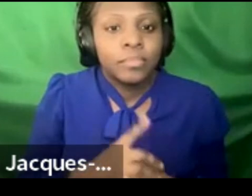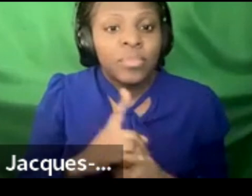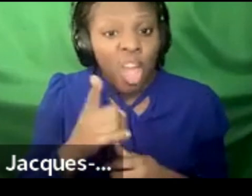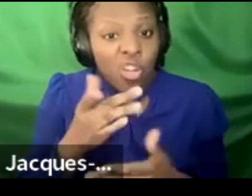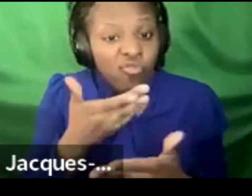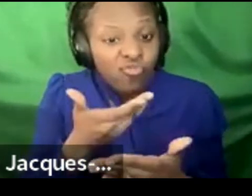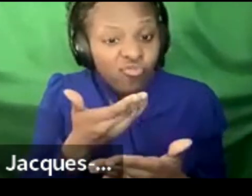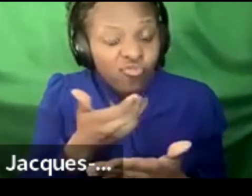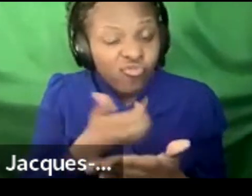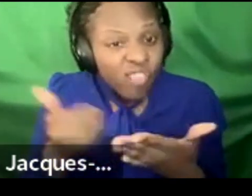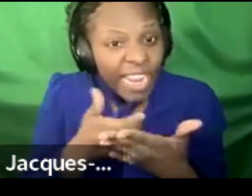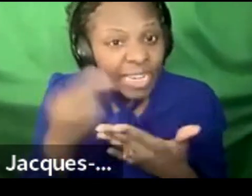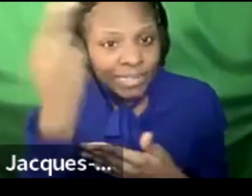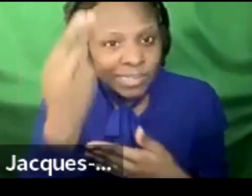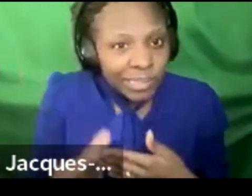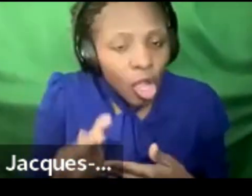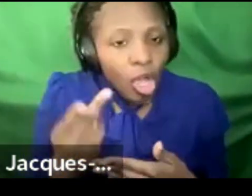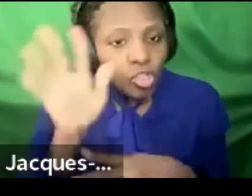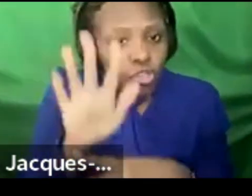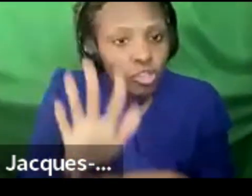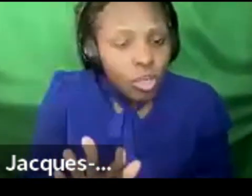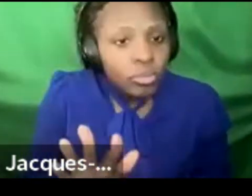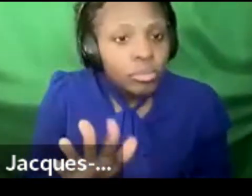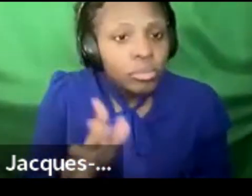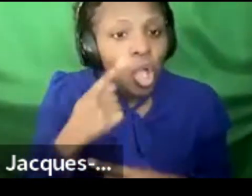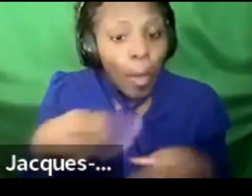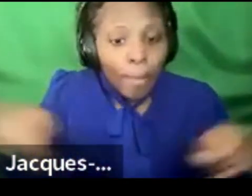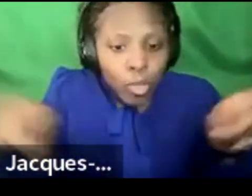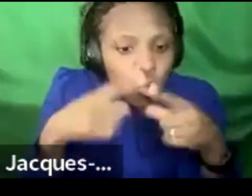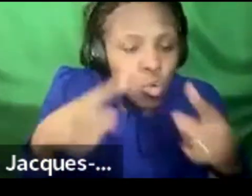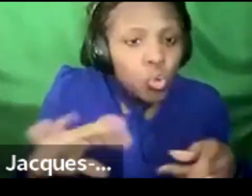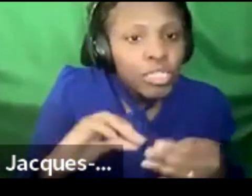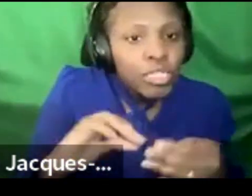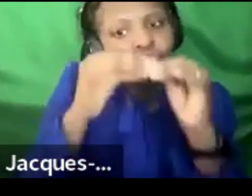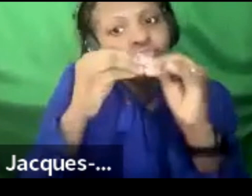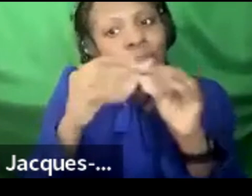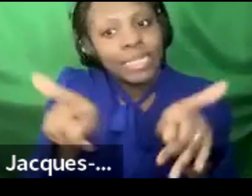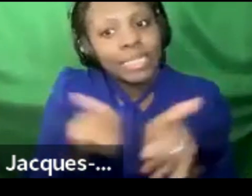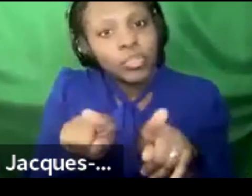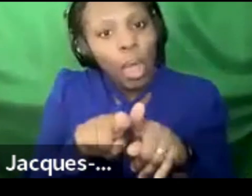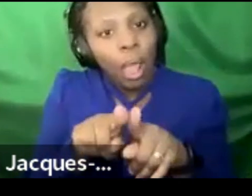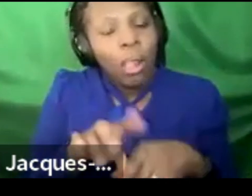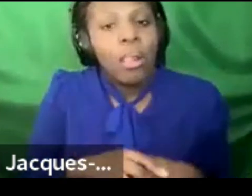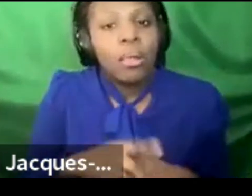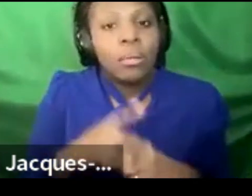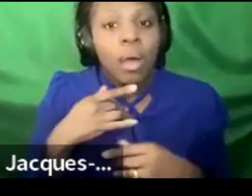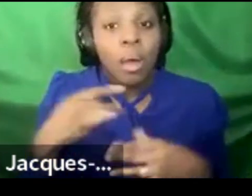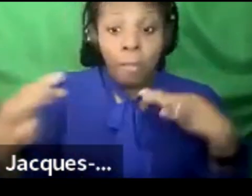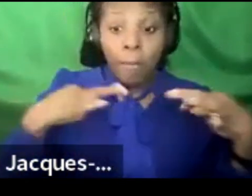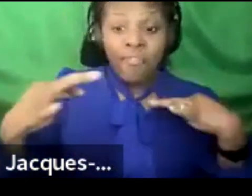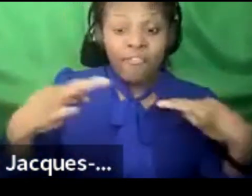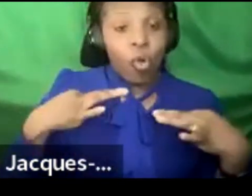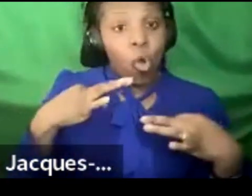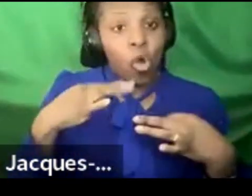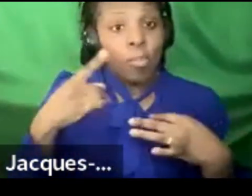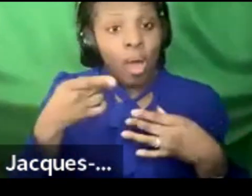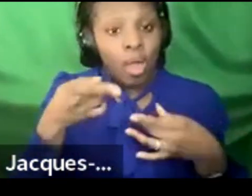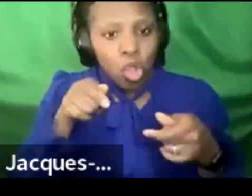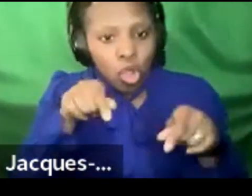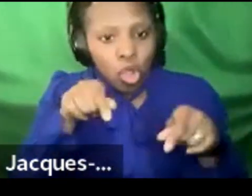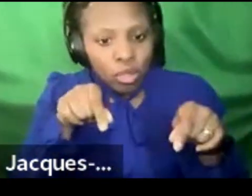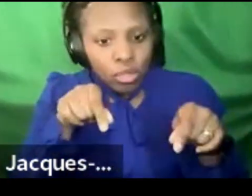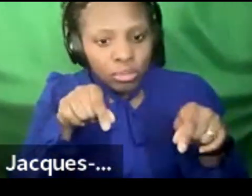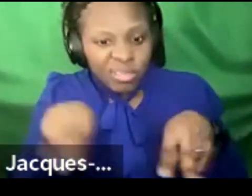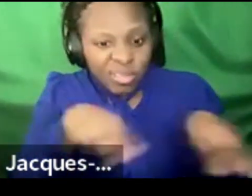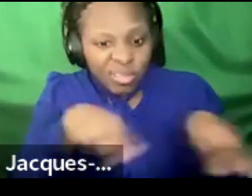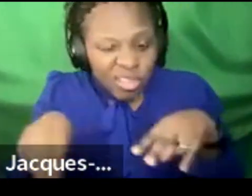And I often design shows. I compose music for shows. I act in shows. I choreograph